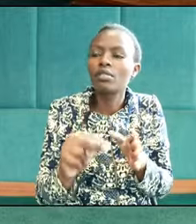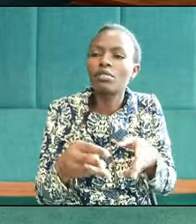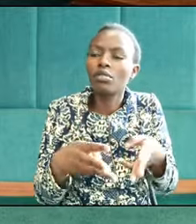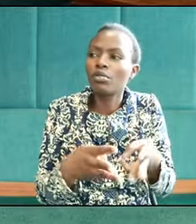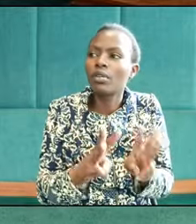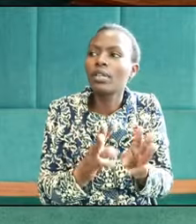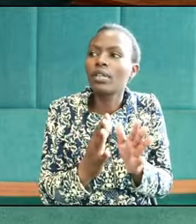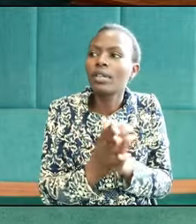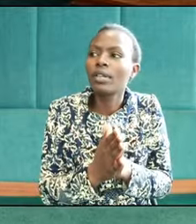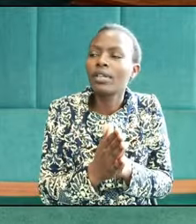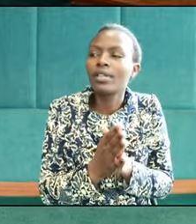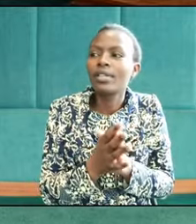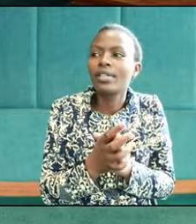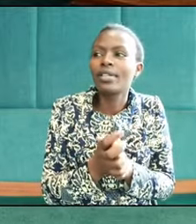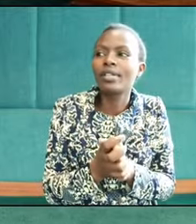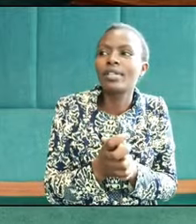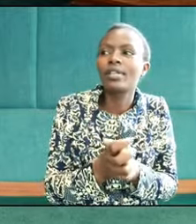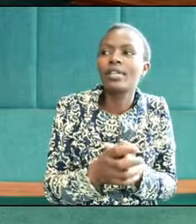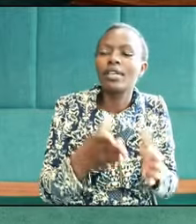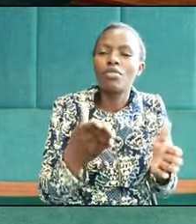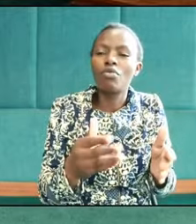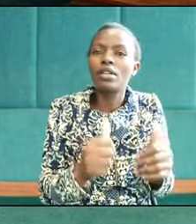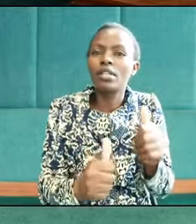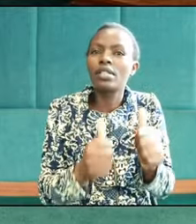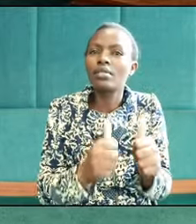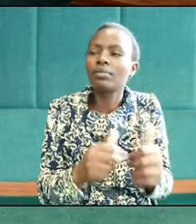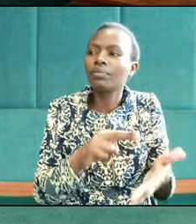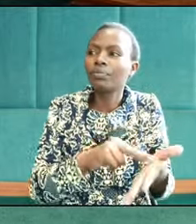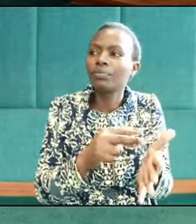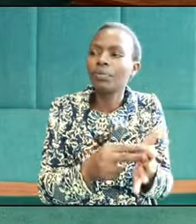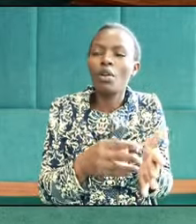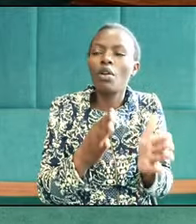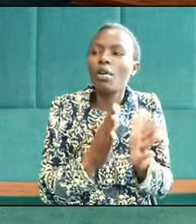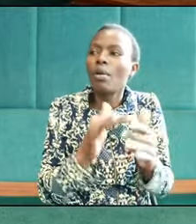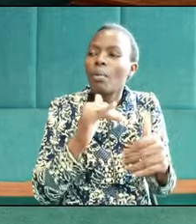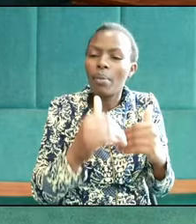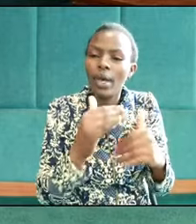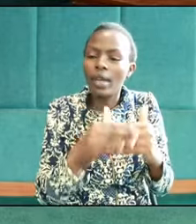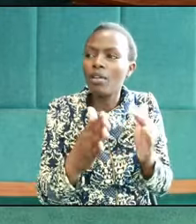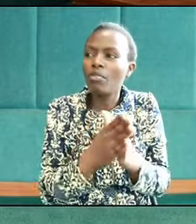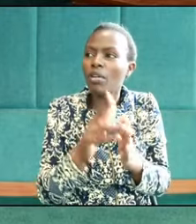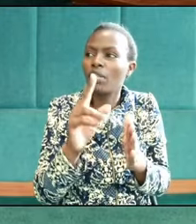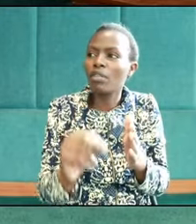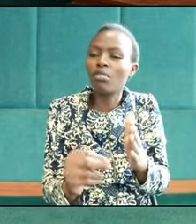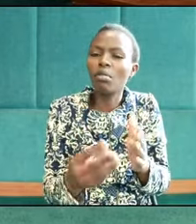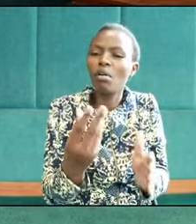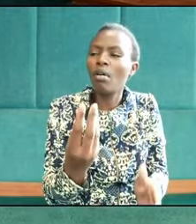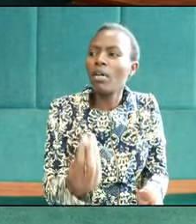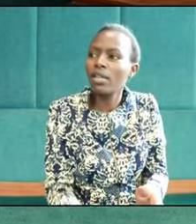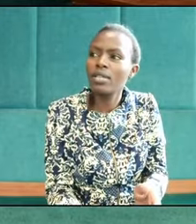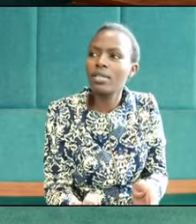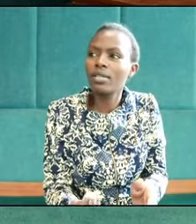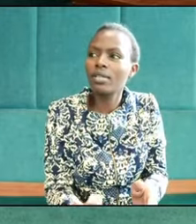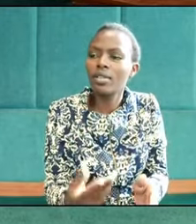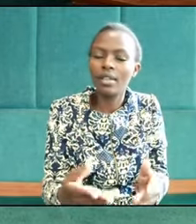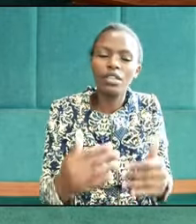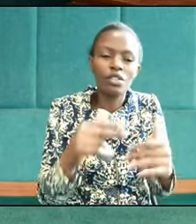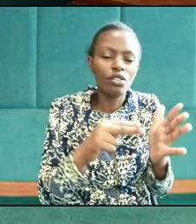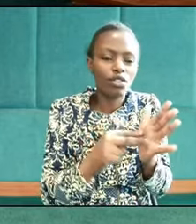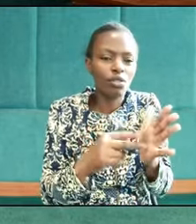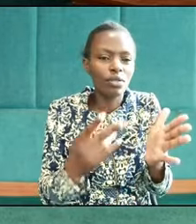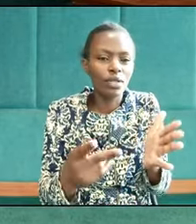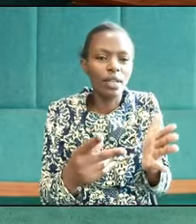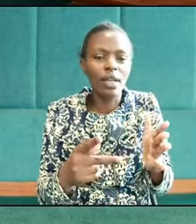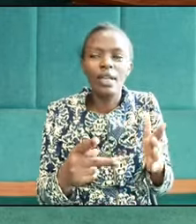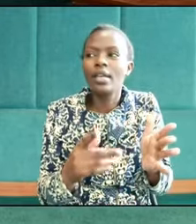is unleavened bread, which means bread without yeast. The bread symbolizes Jesus' body, broken for